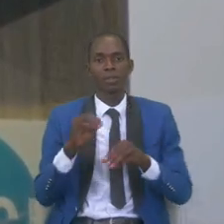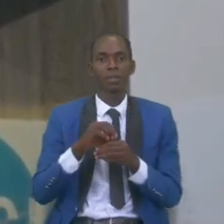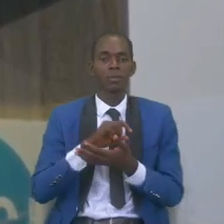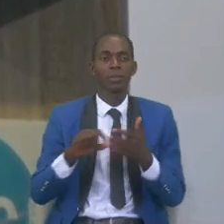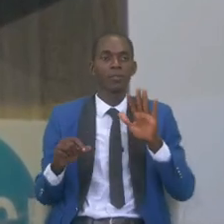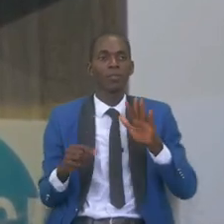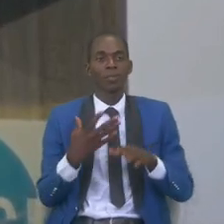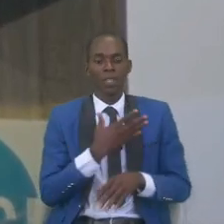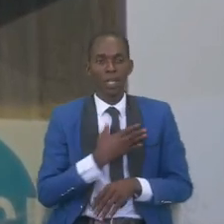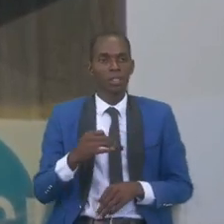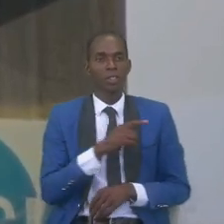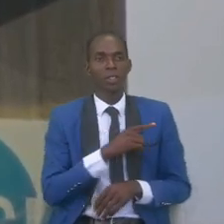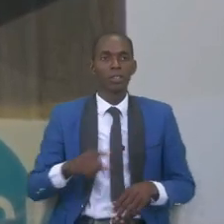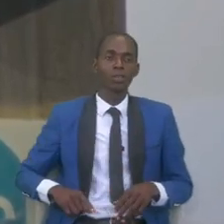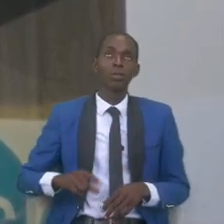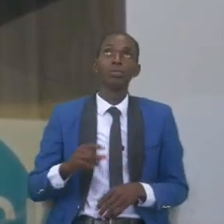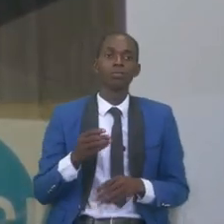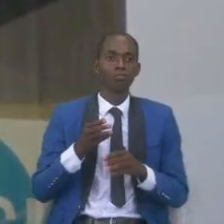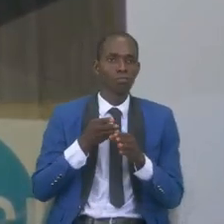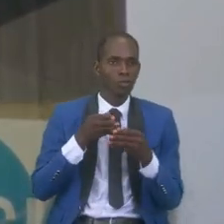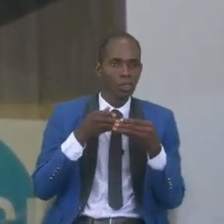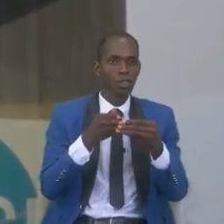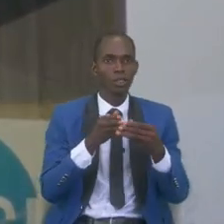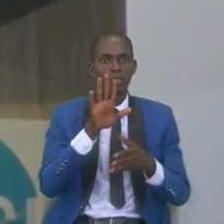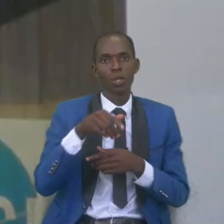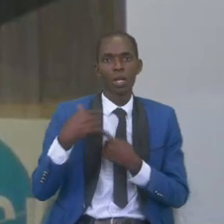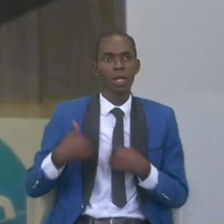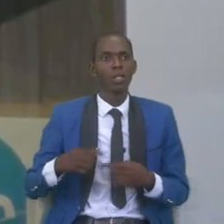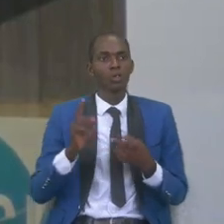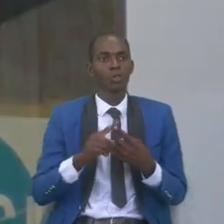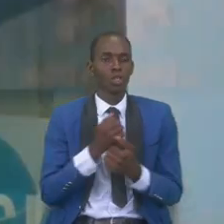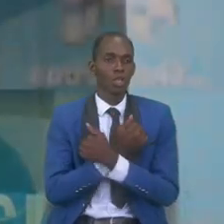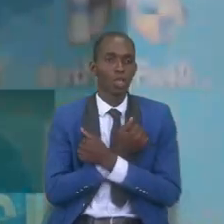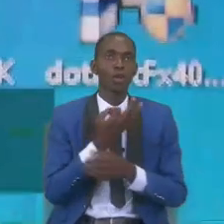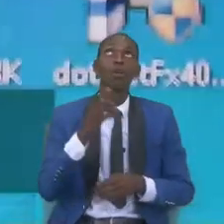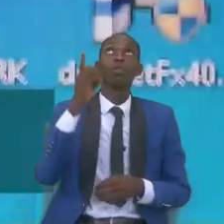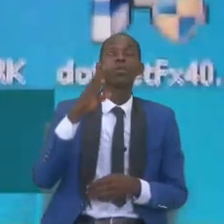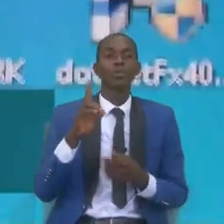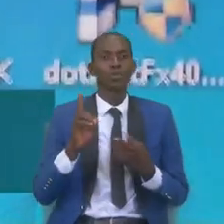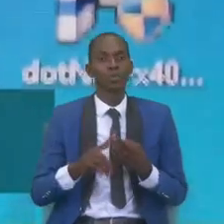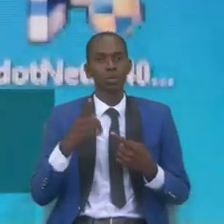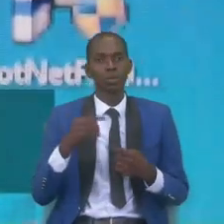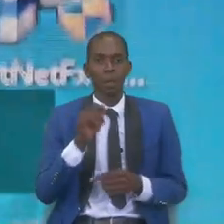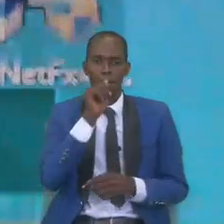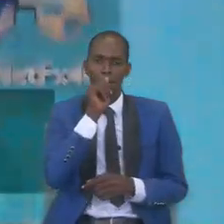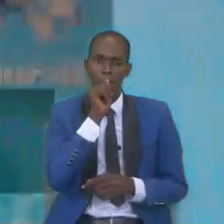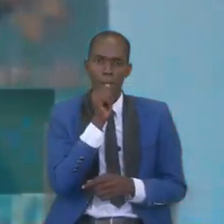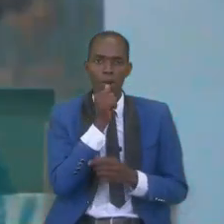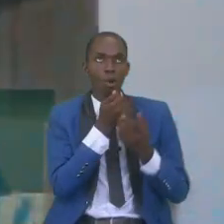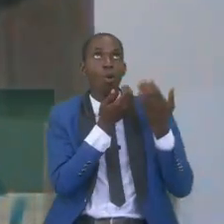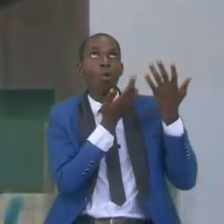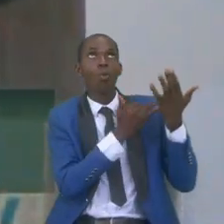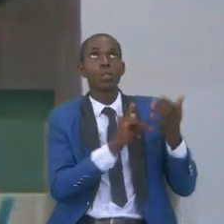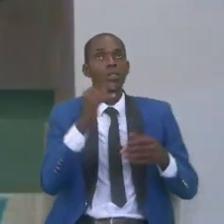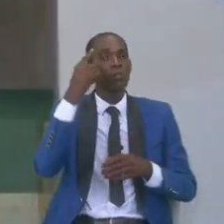Lord direct your hearts into the love of God, into the patient waiting